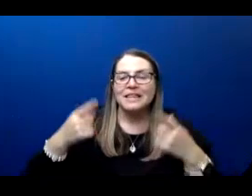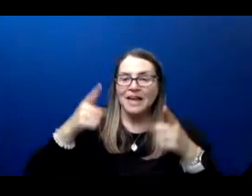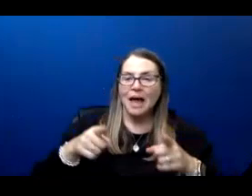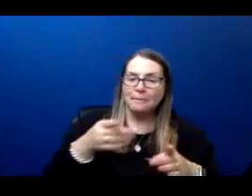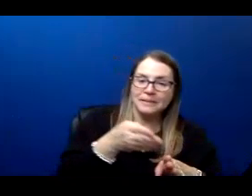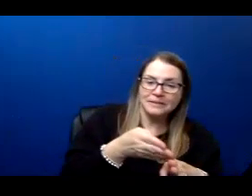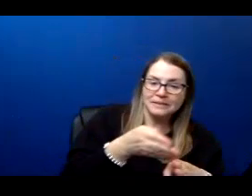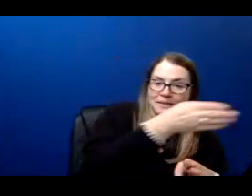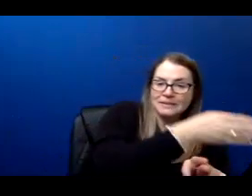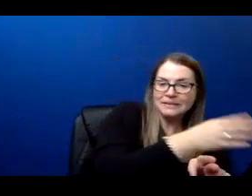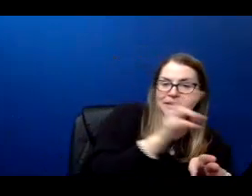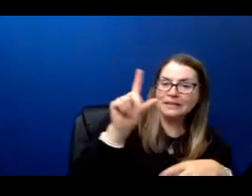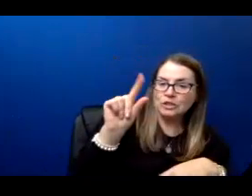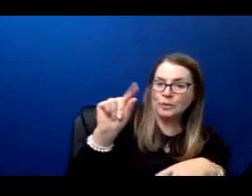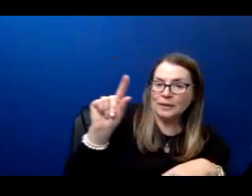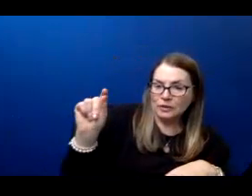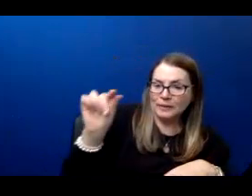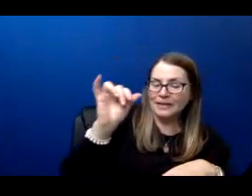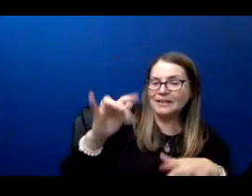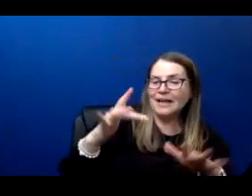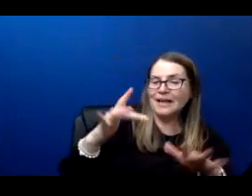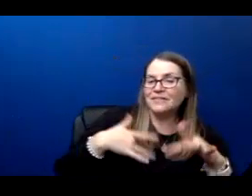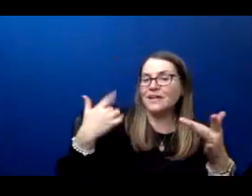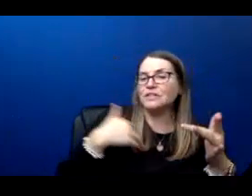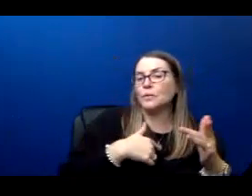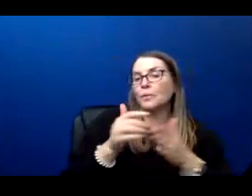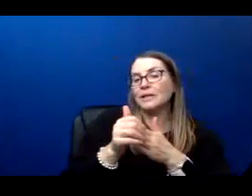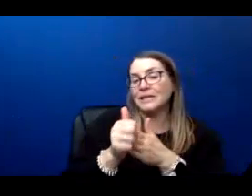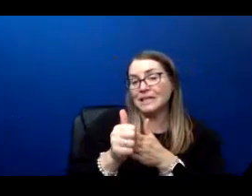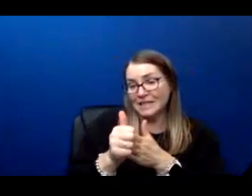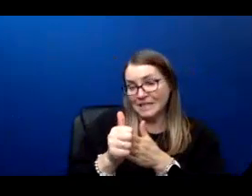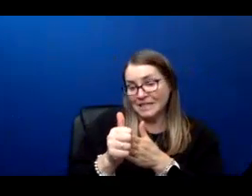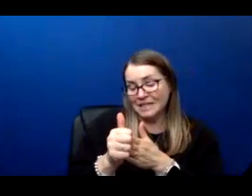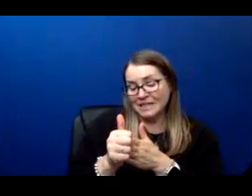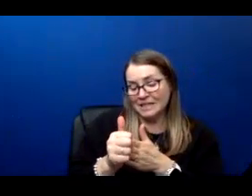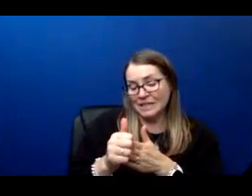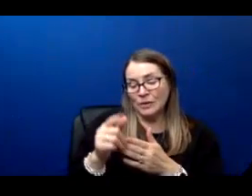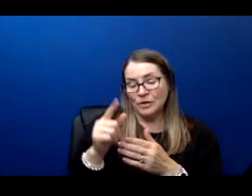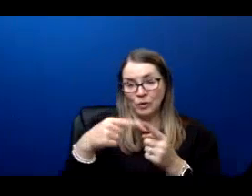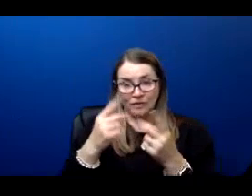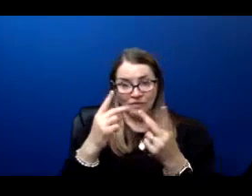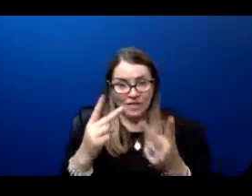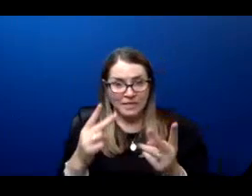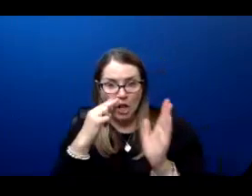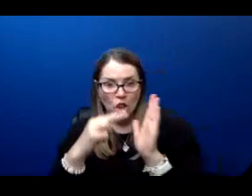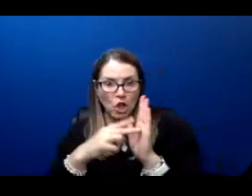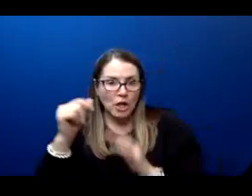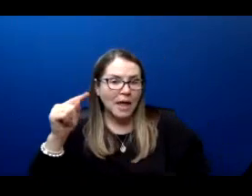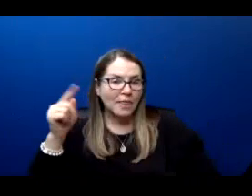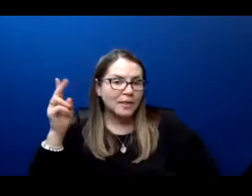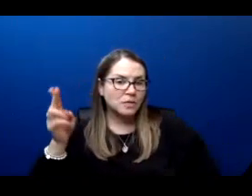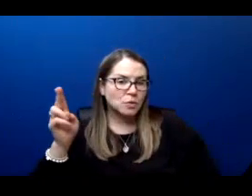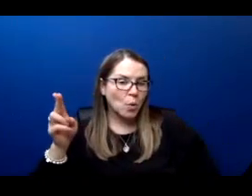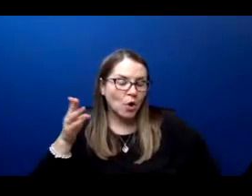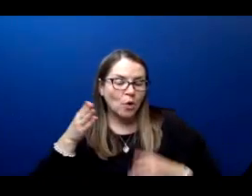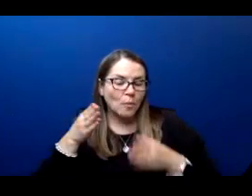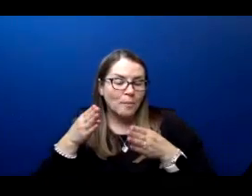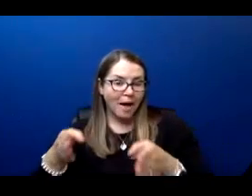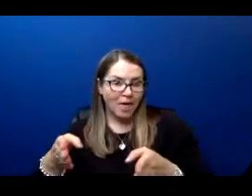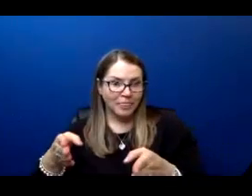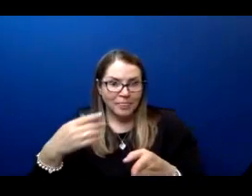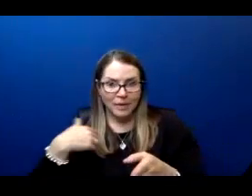And those are just the events that we were leads on. So keep that in mind when you do visit and just look at the historical path that we have